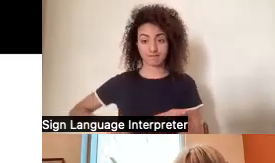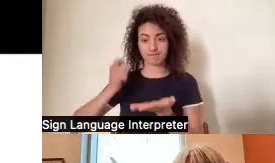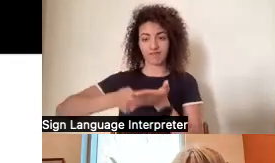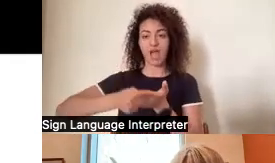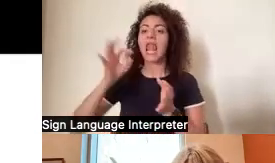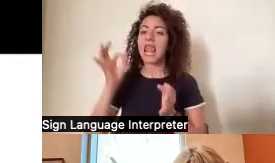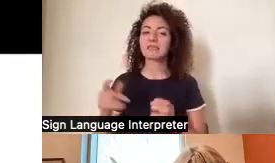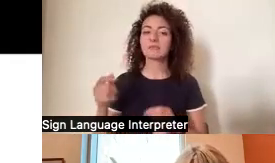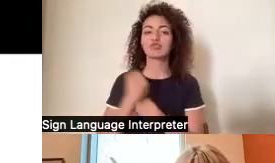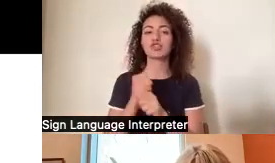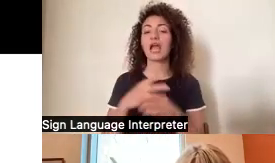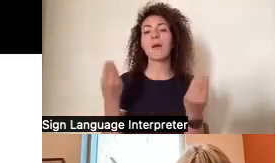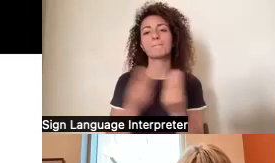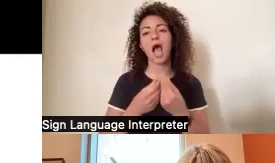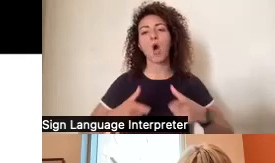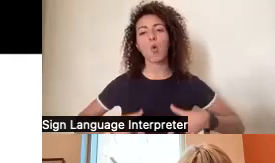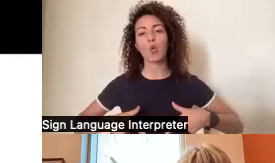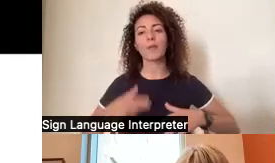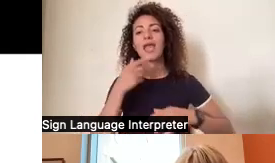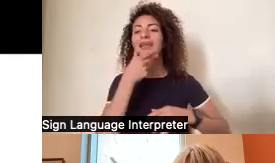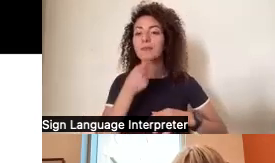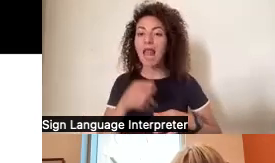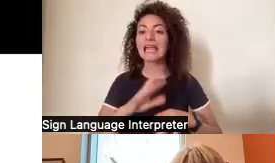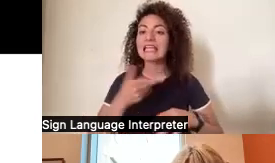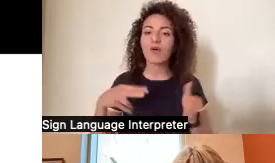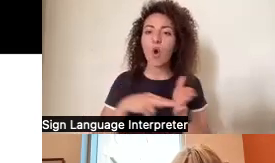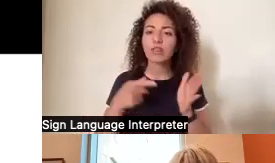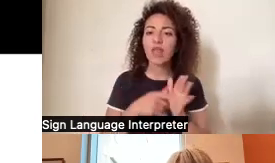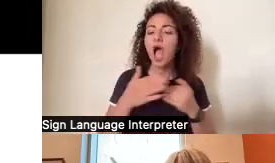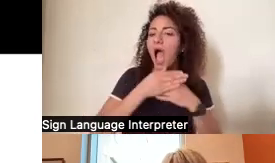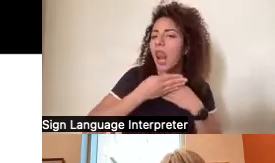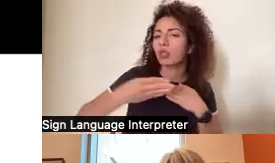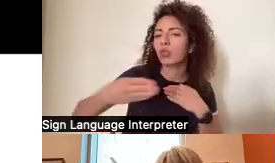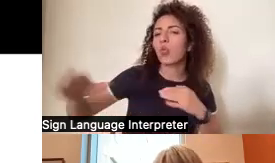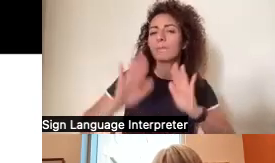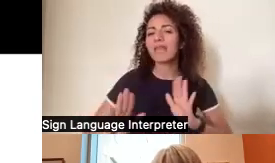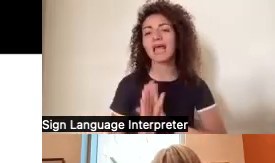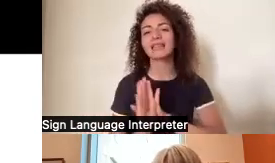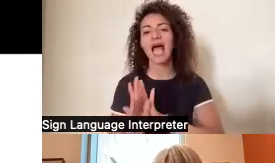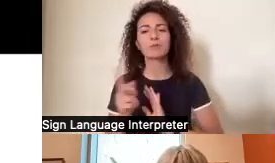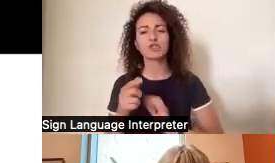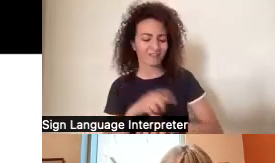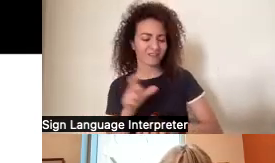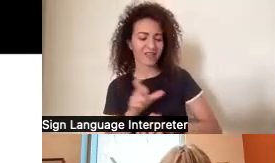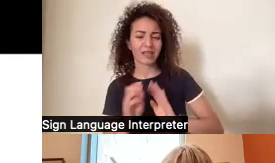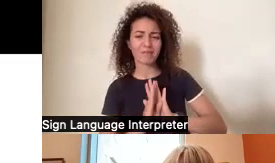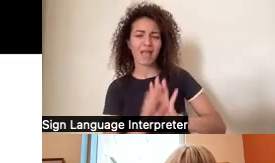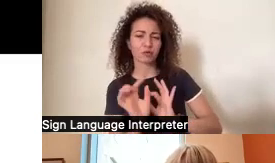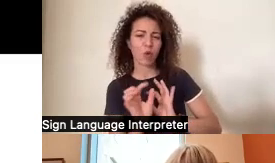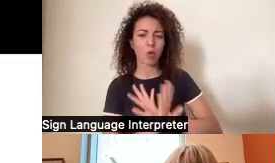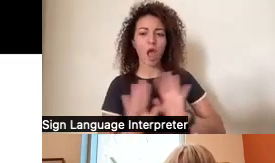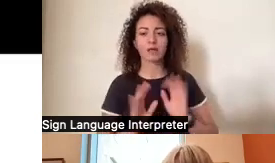develop sustainable plans to support persons with disability, not just short-term plans. And I would just give an example of the UK Care Act